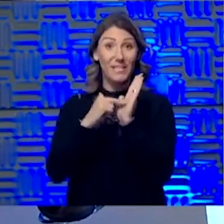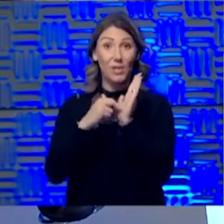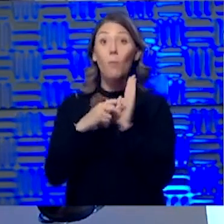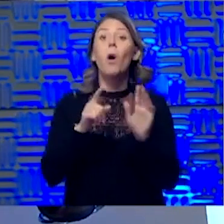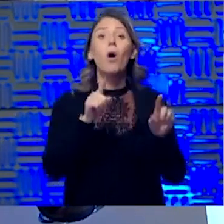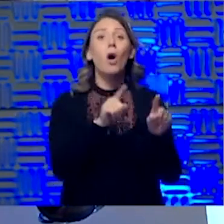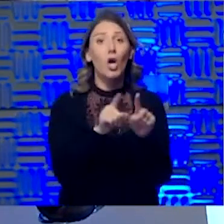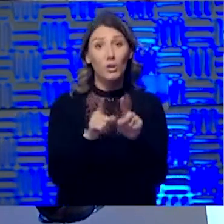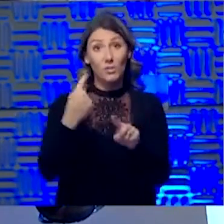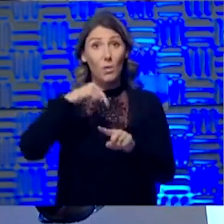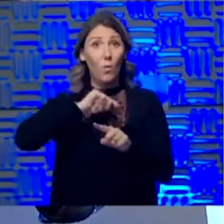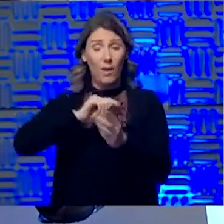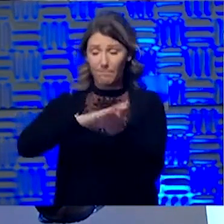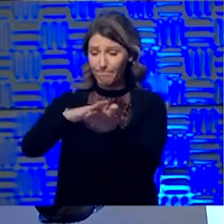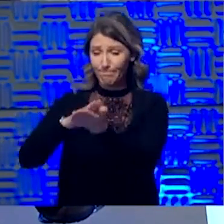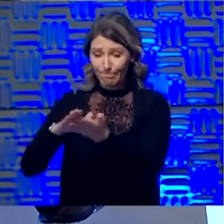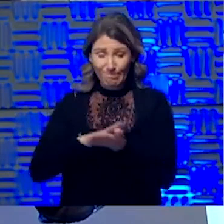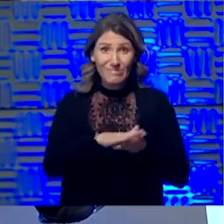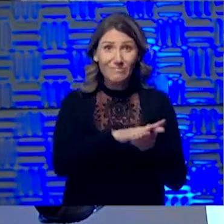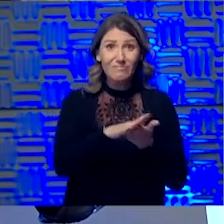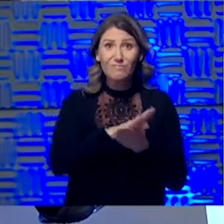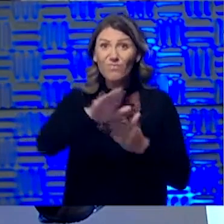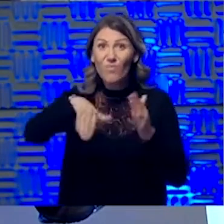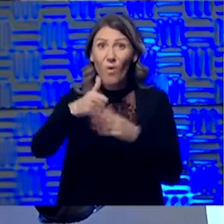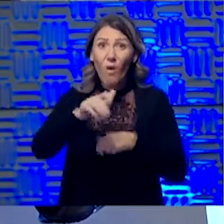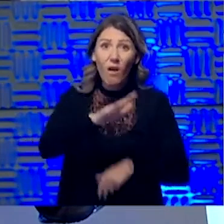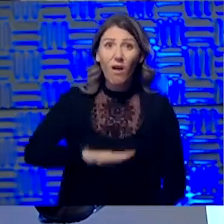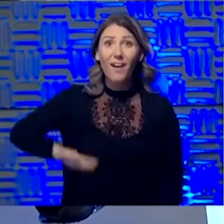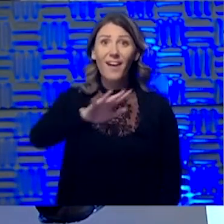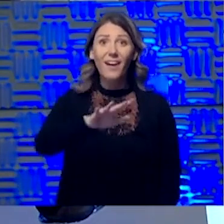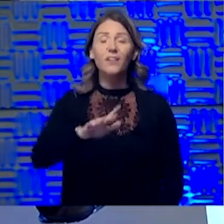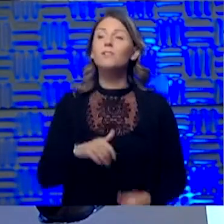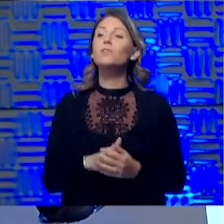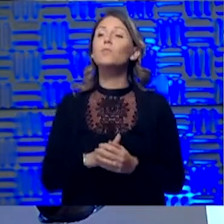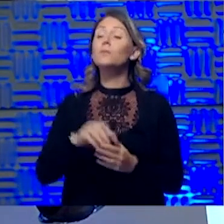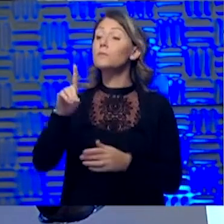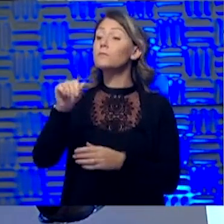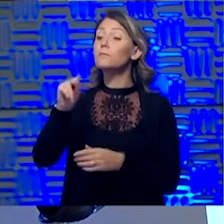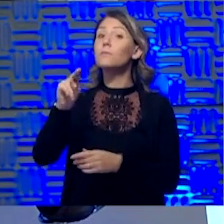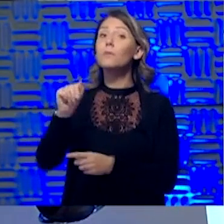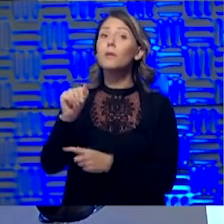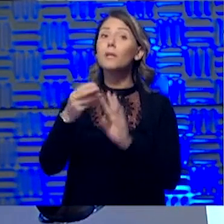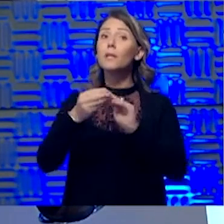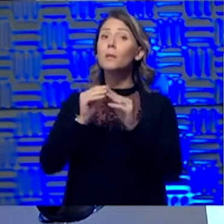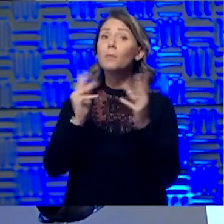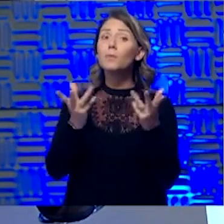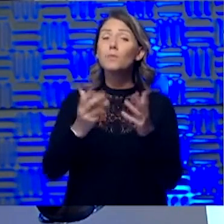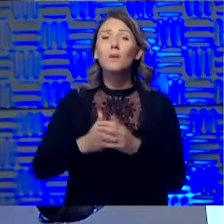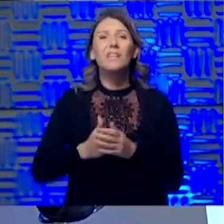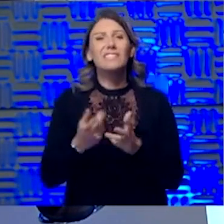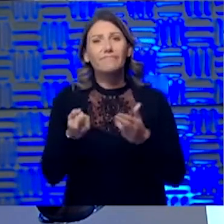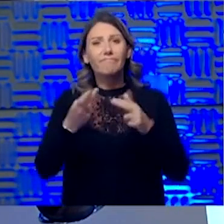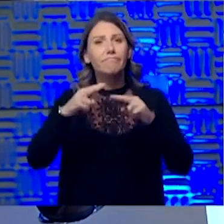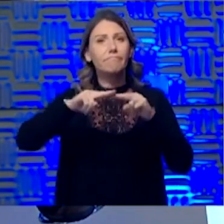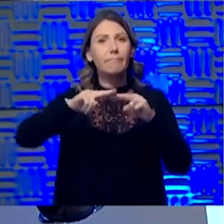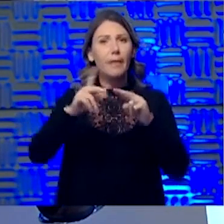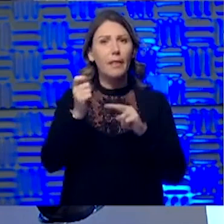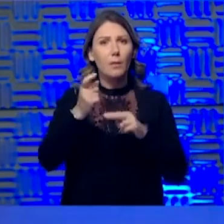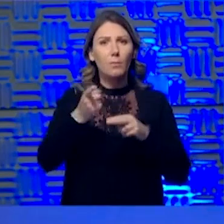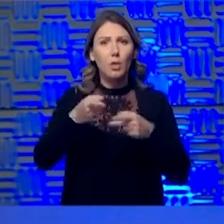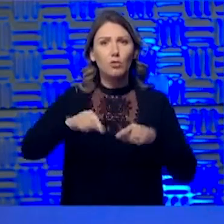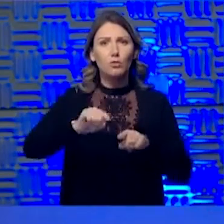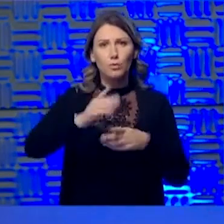We wiped down this whole place, and we're good about stuff like that. So what are our numbers today, Dana? So the numbers have gone up a little bit over the